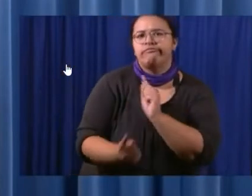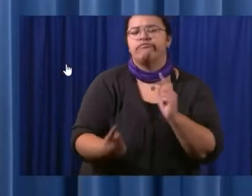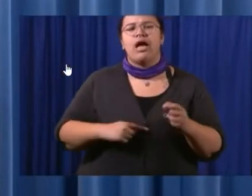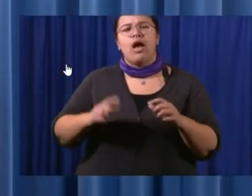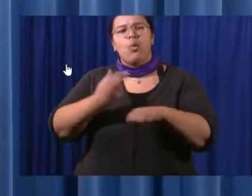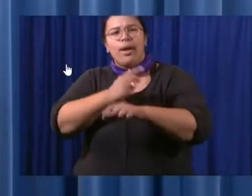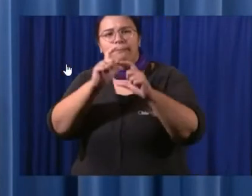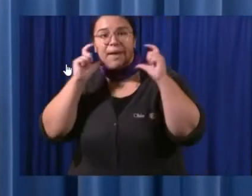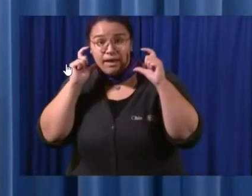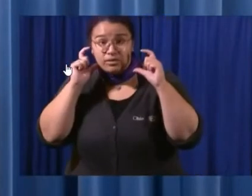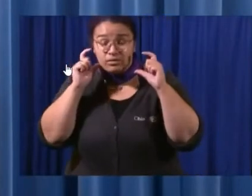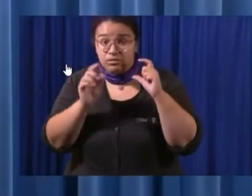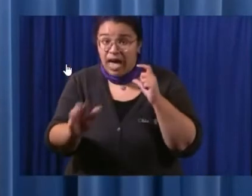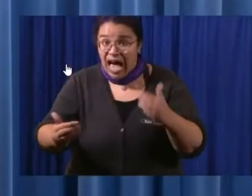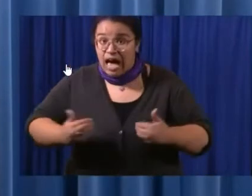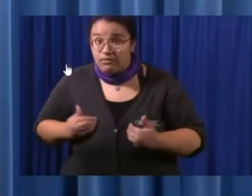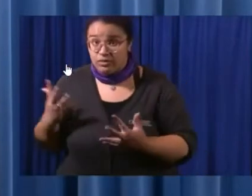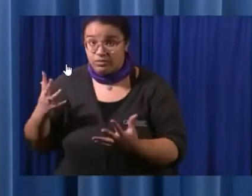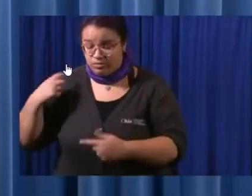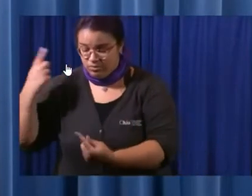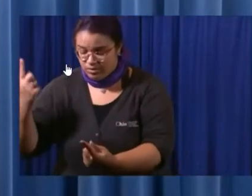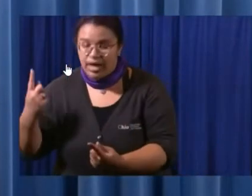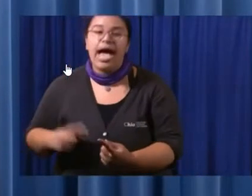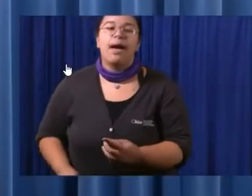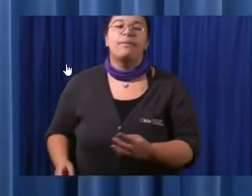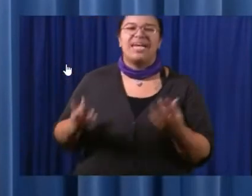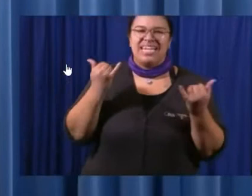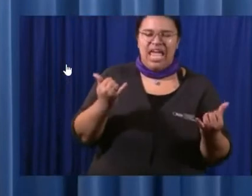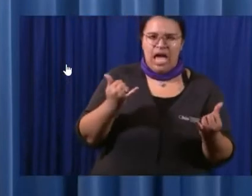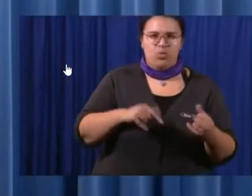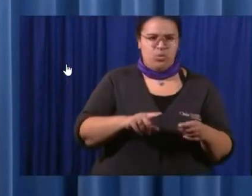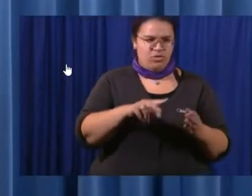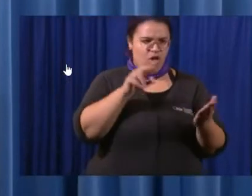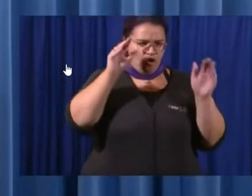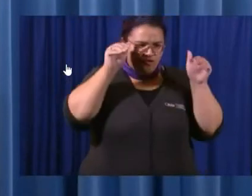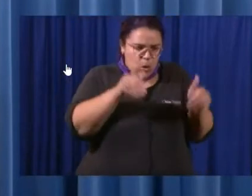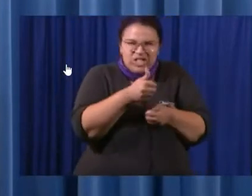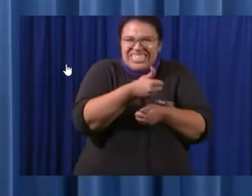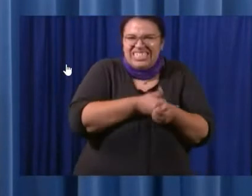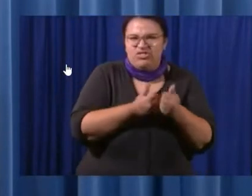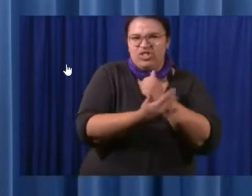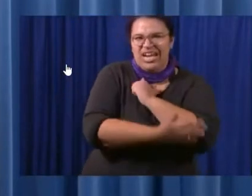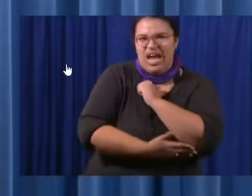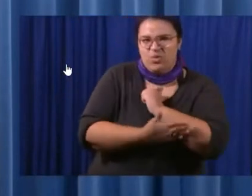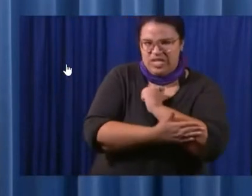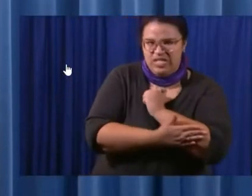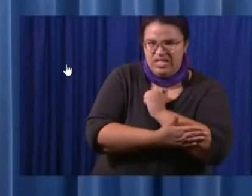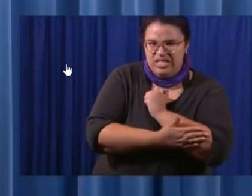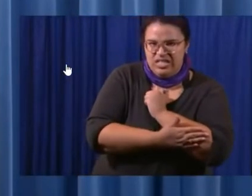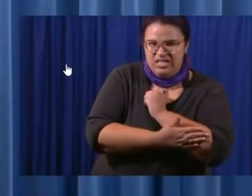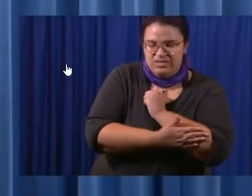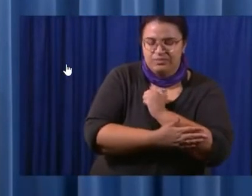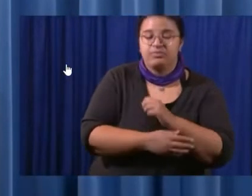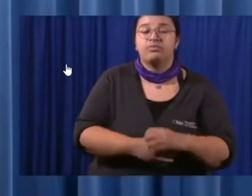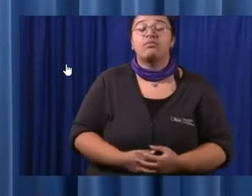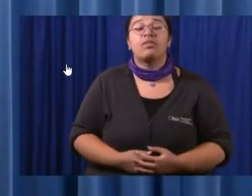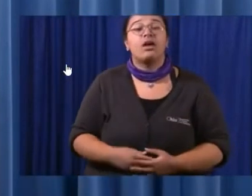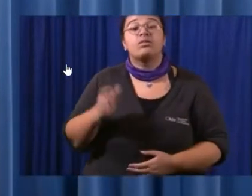specific problem is what we'll do. And look, it's not just Mike DeWine announcing some